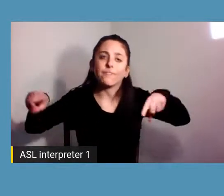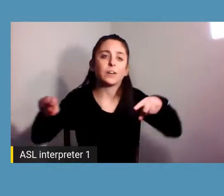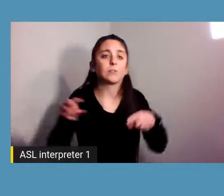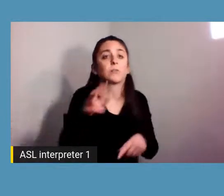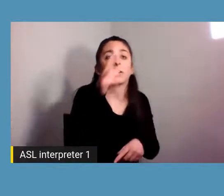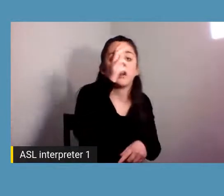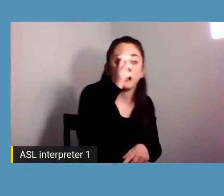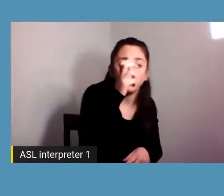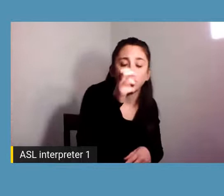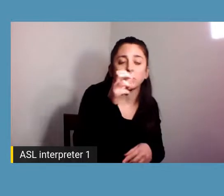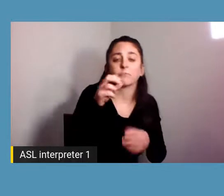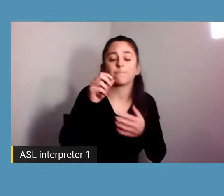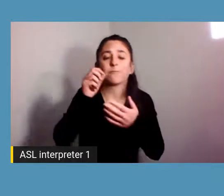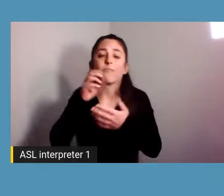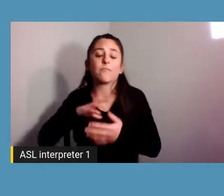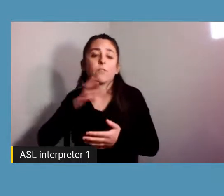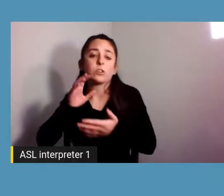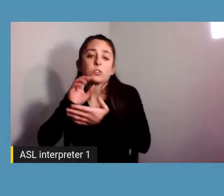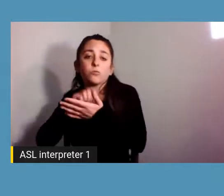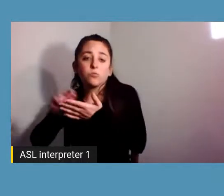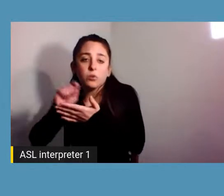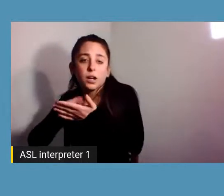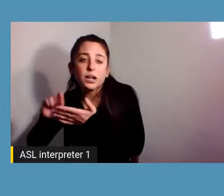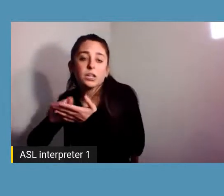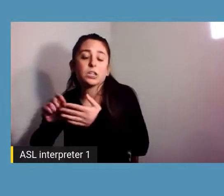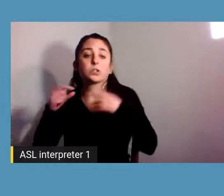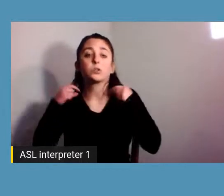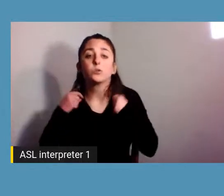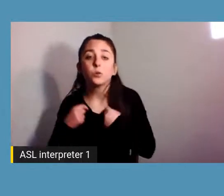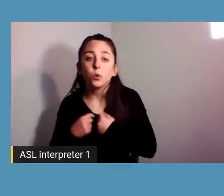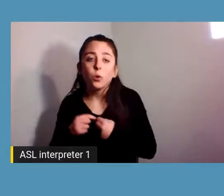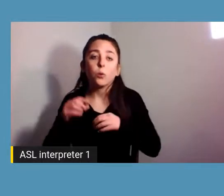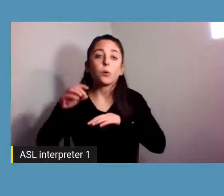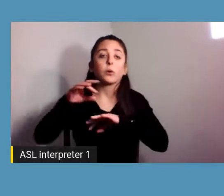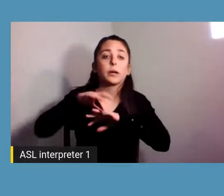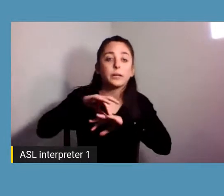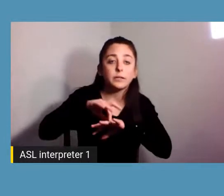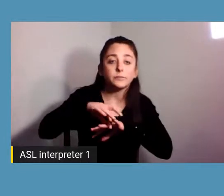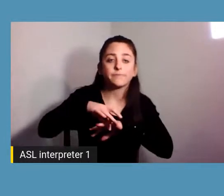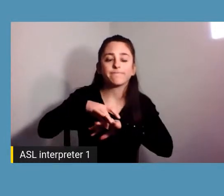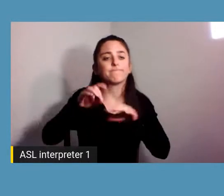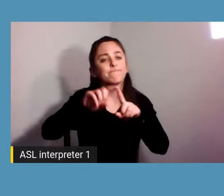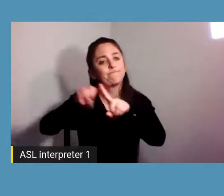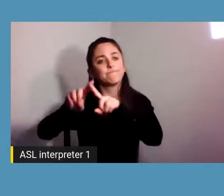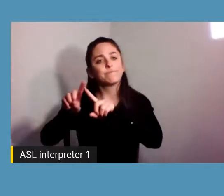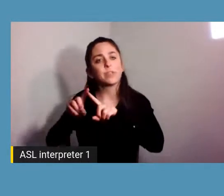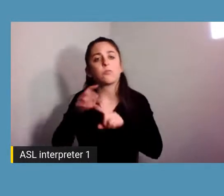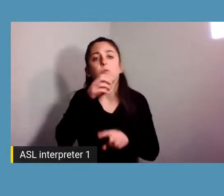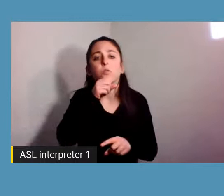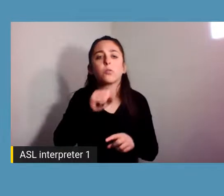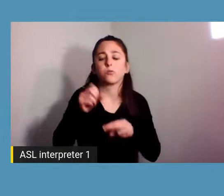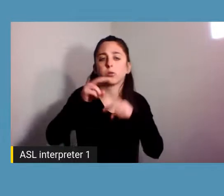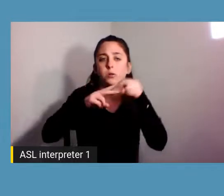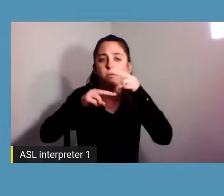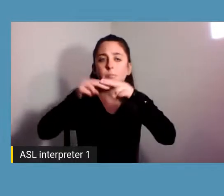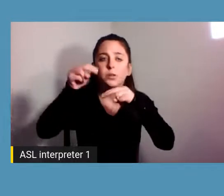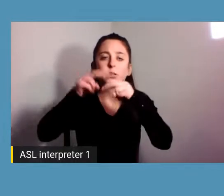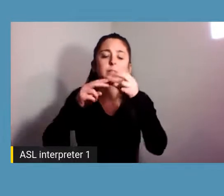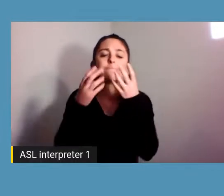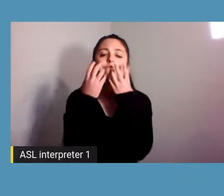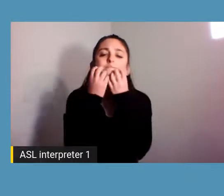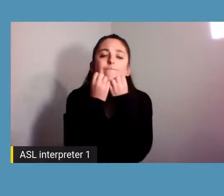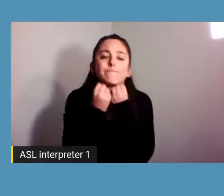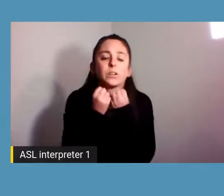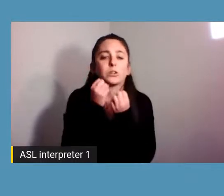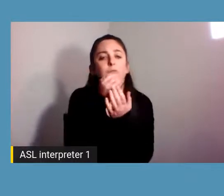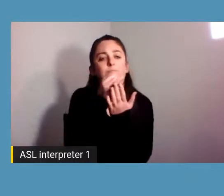and jewelry to colossal sculptures, a complete locomotive, historic buildings, and priceless artwork and national treasures.